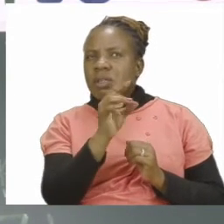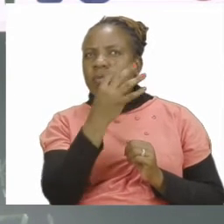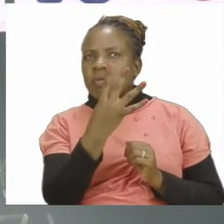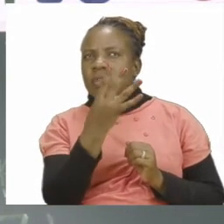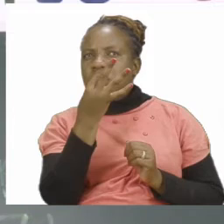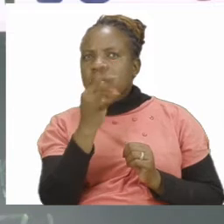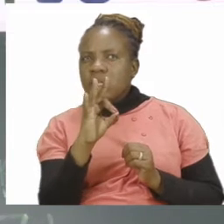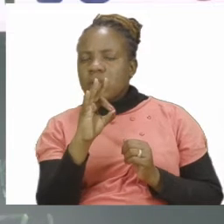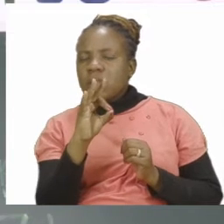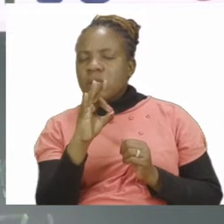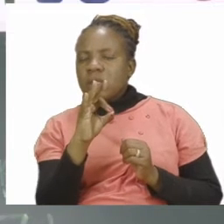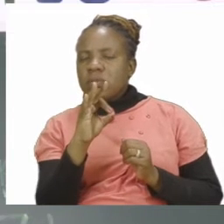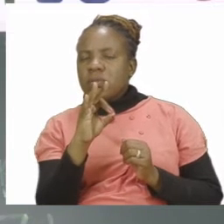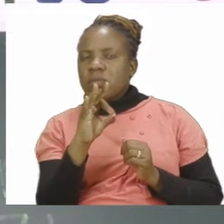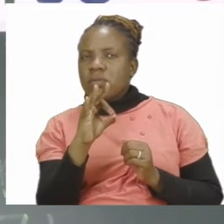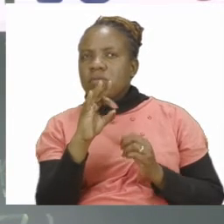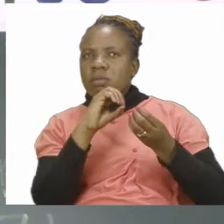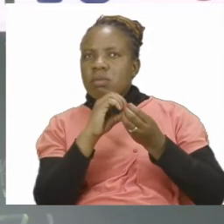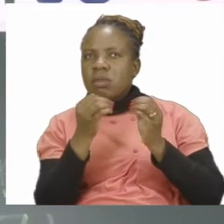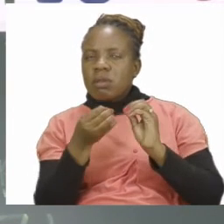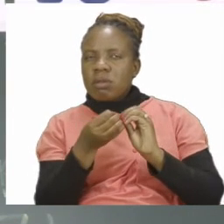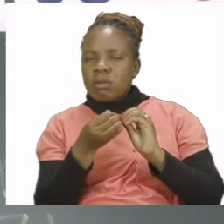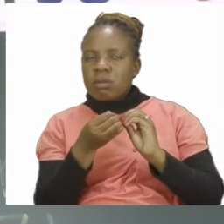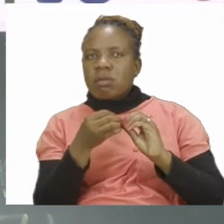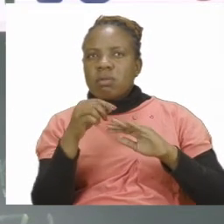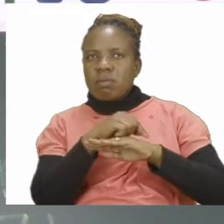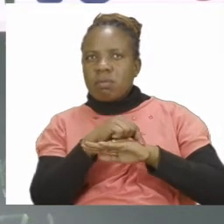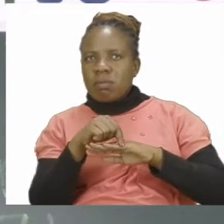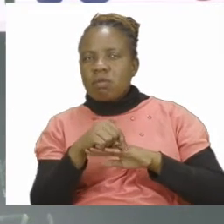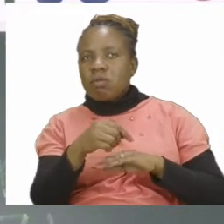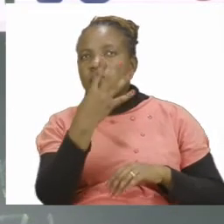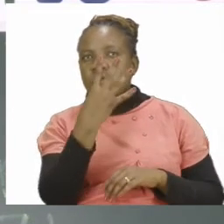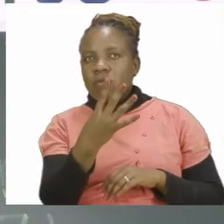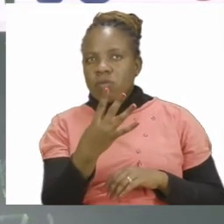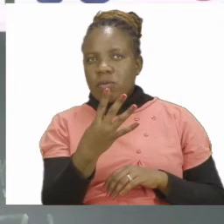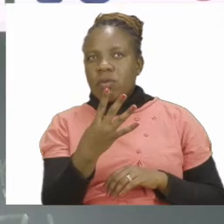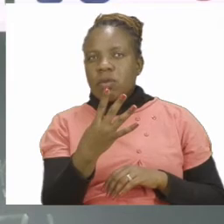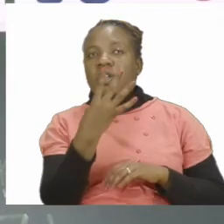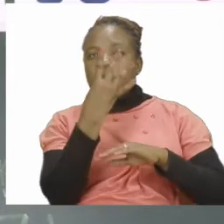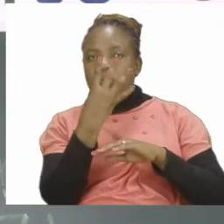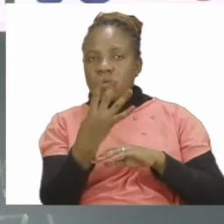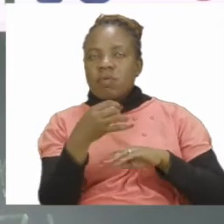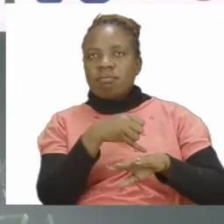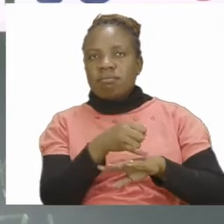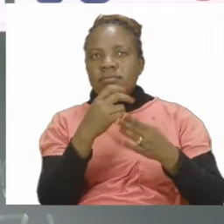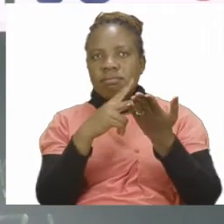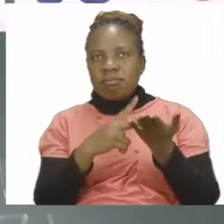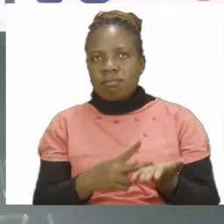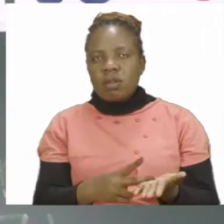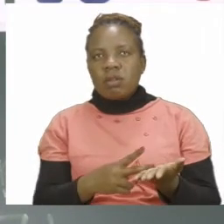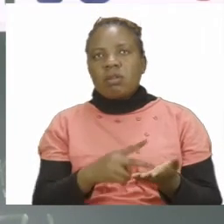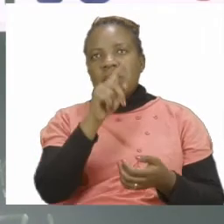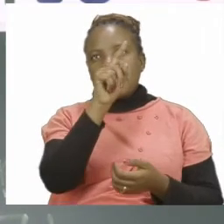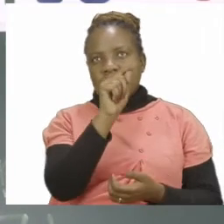849. 40 is then the underlined digit, and there you will